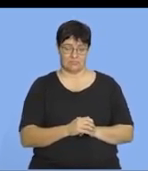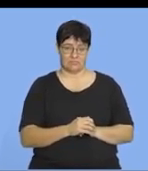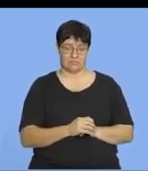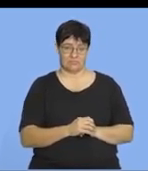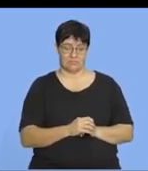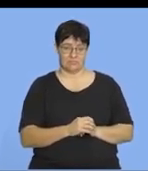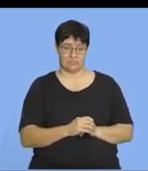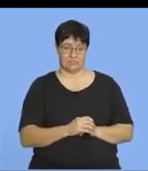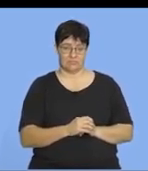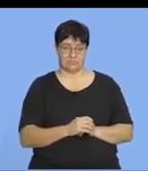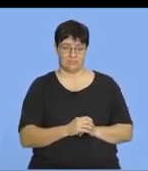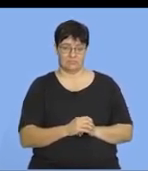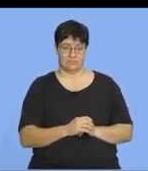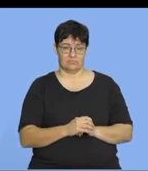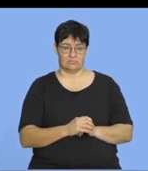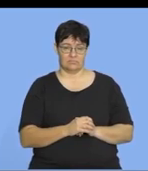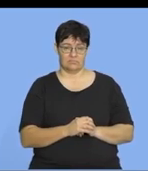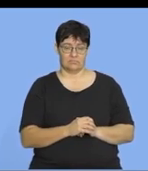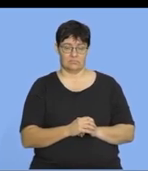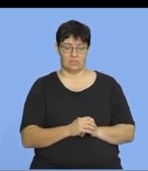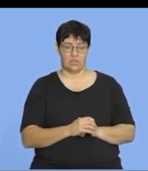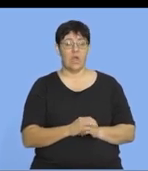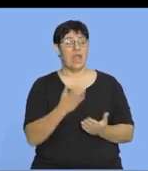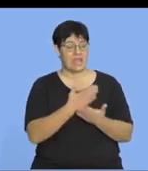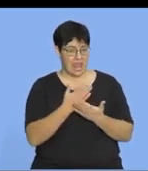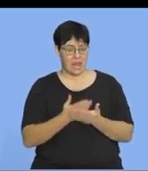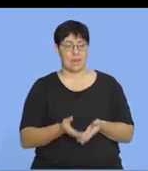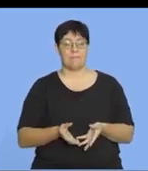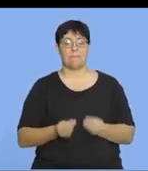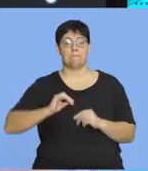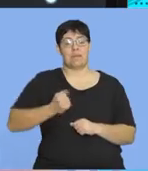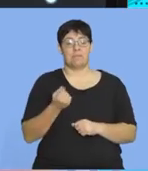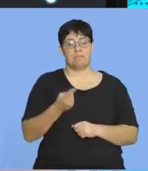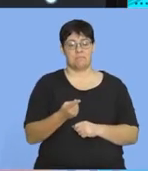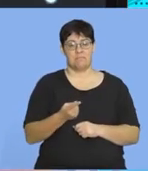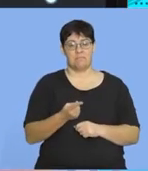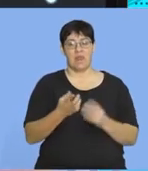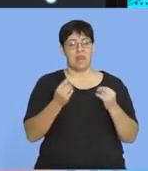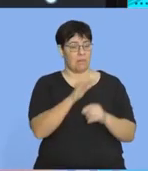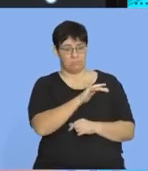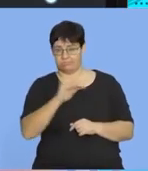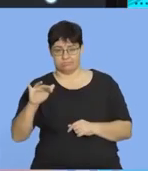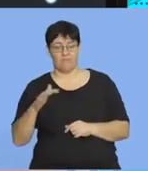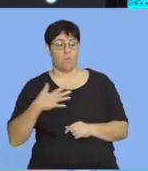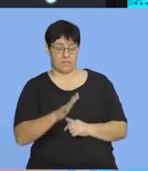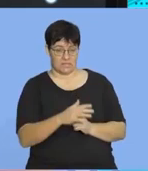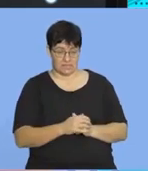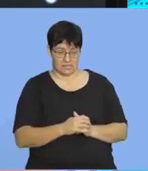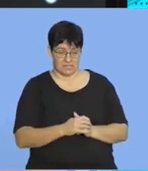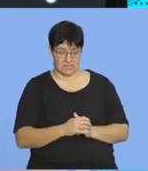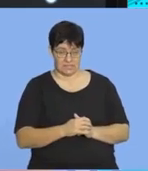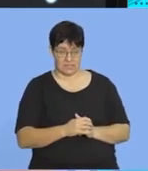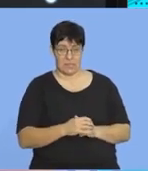You absolutely can keep it with that whole number in if you